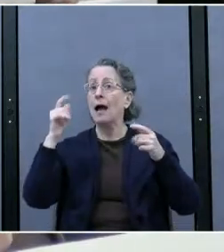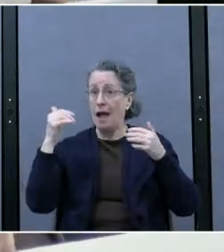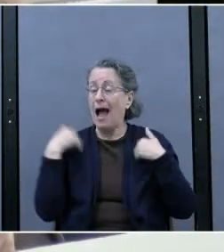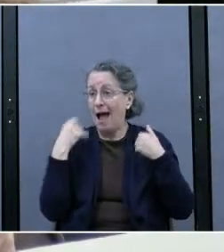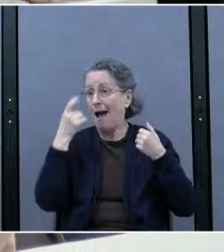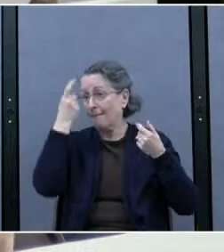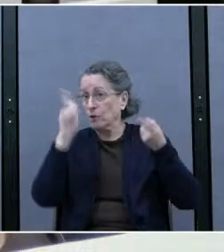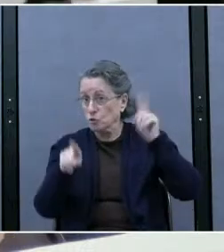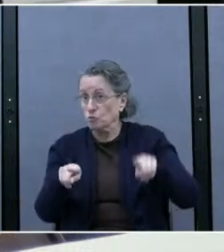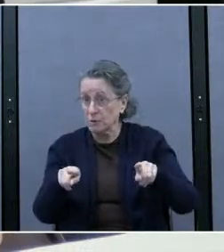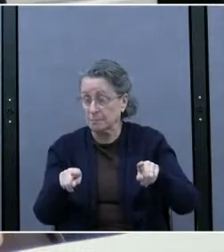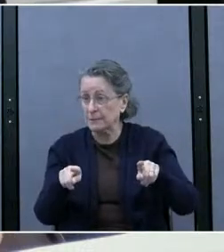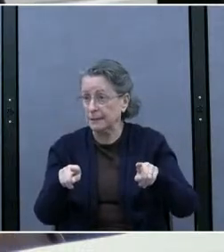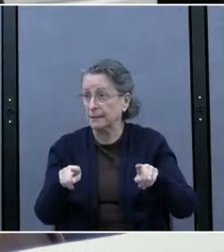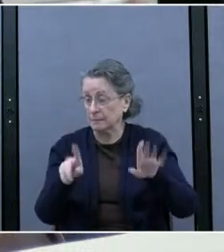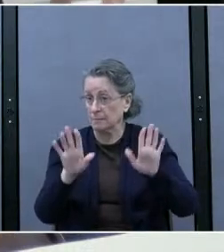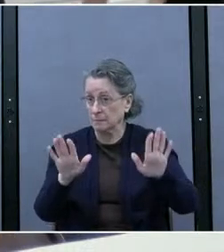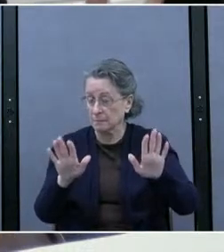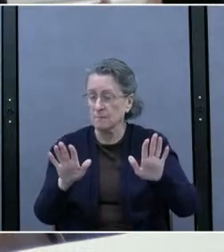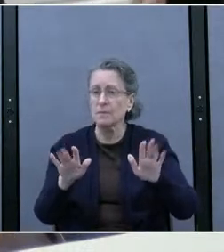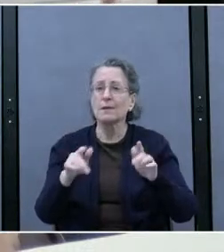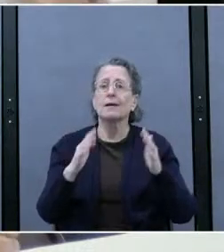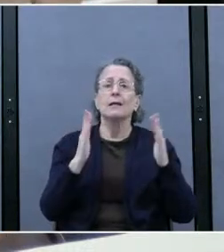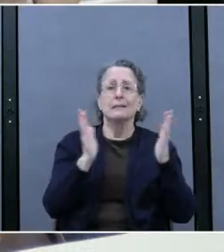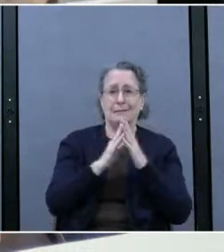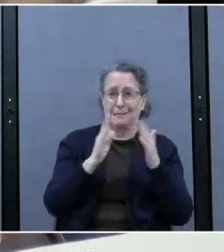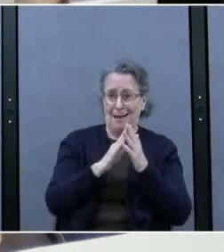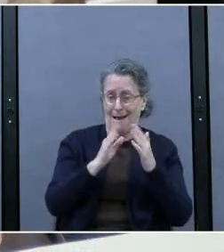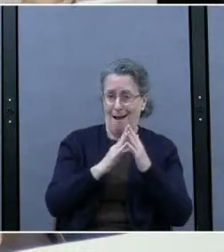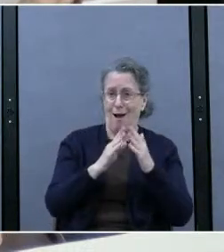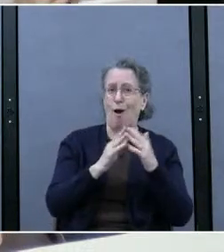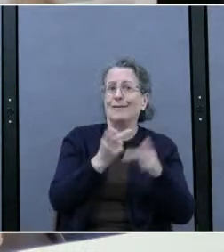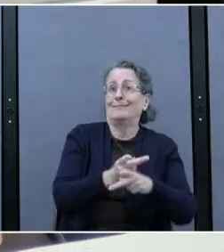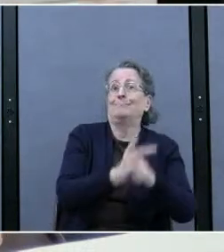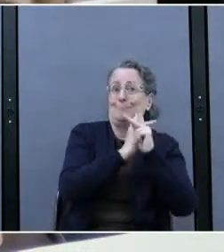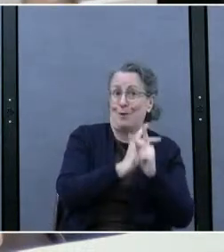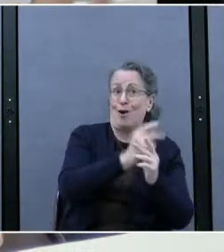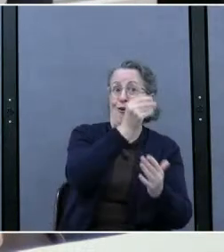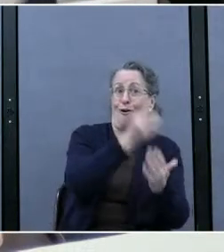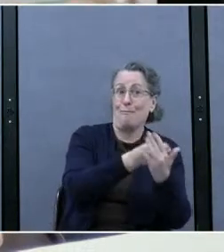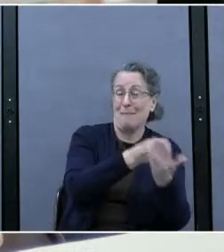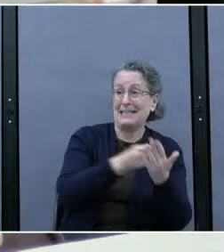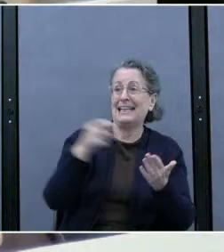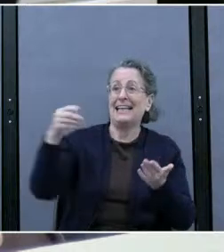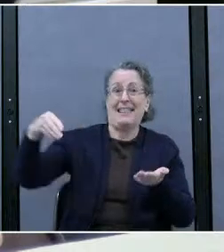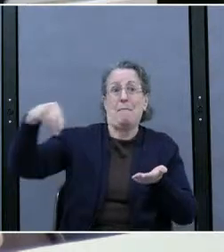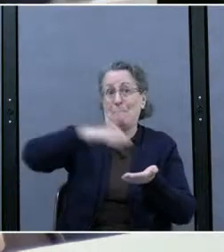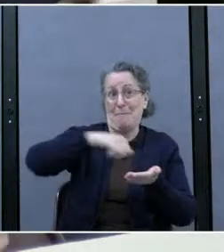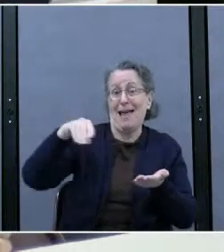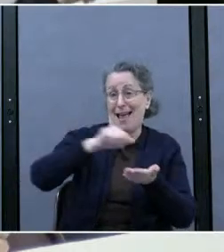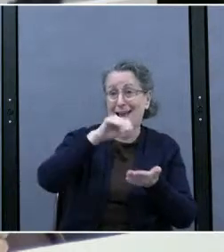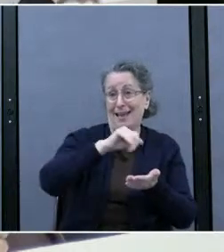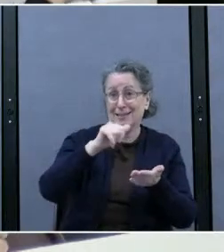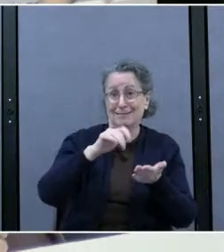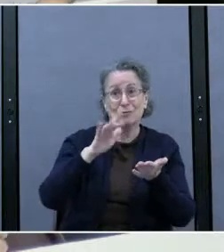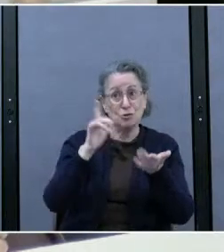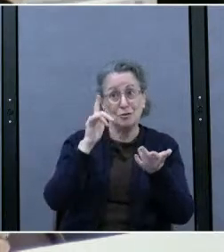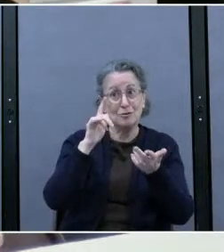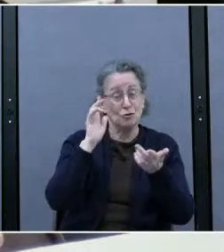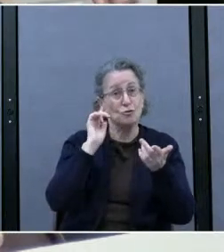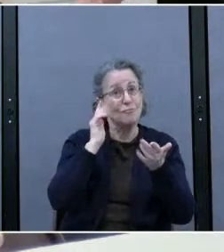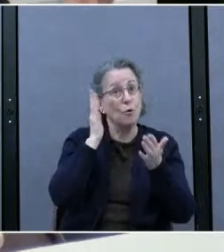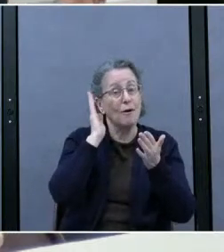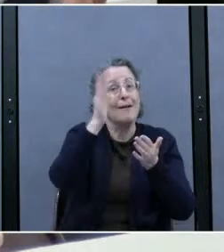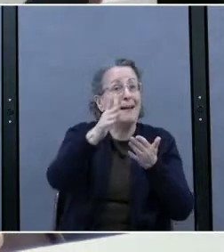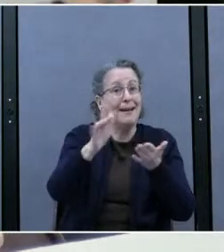our debt service, that is the town's debt, Tri-Park pays for that yearly debt. If you rejected this,